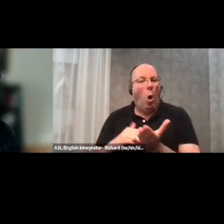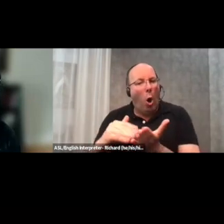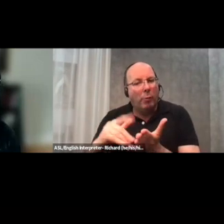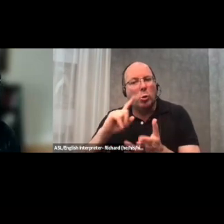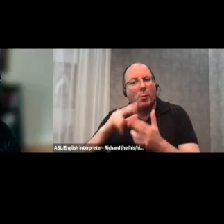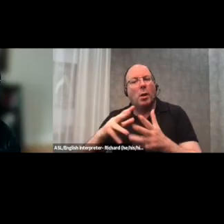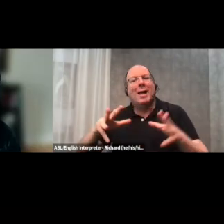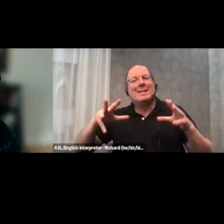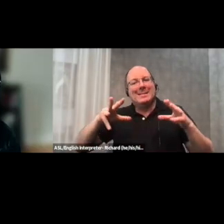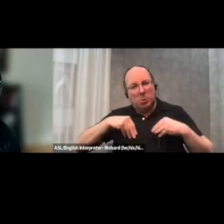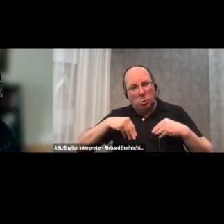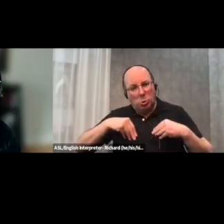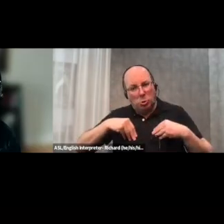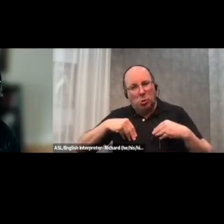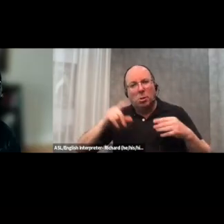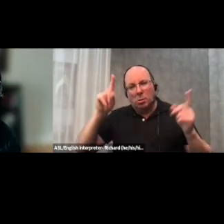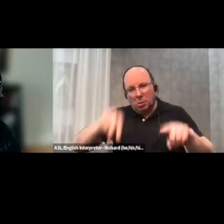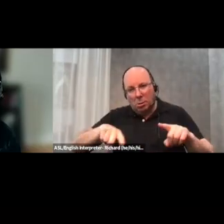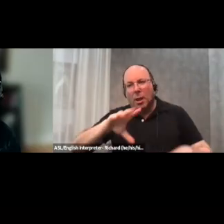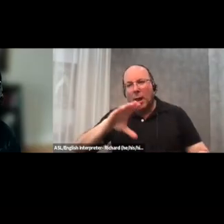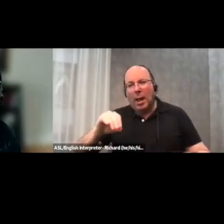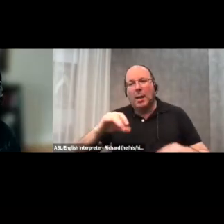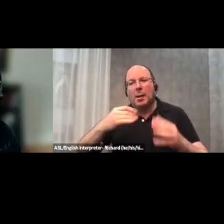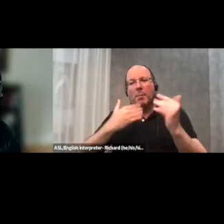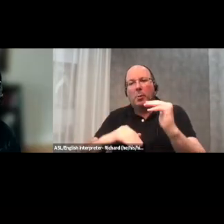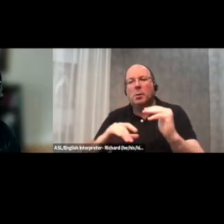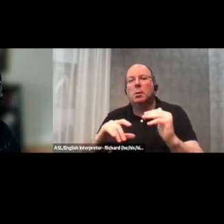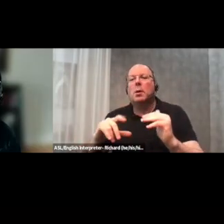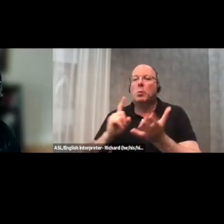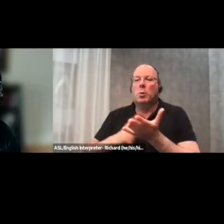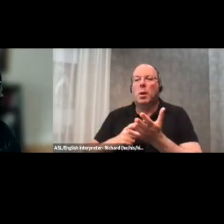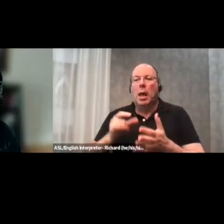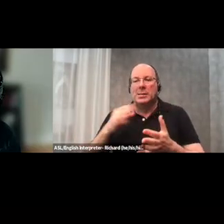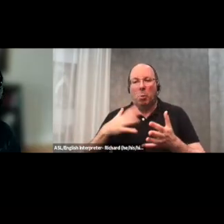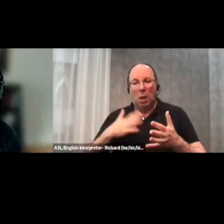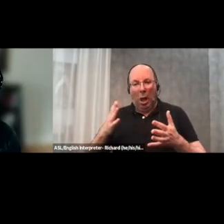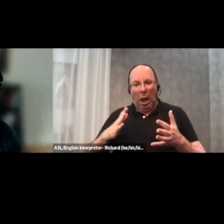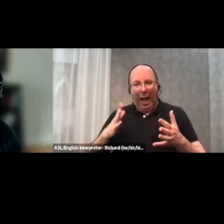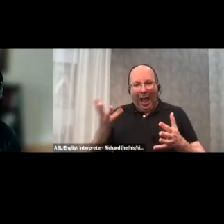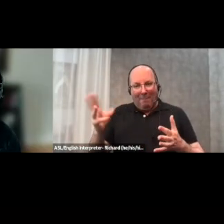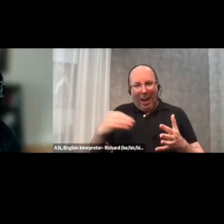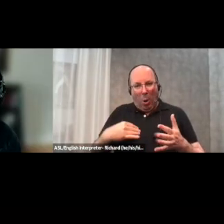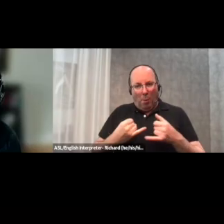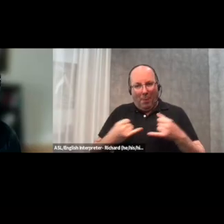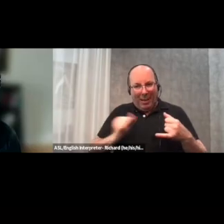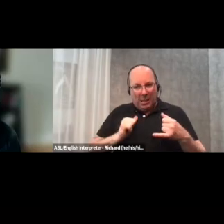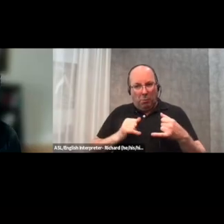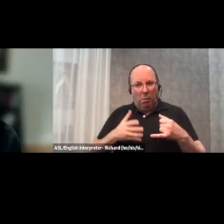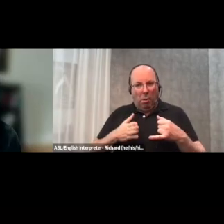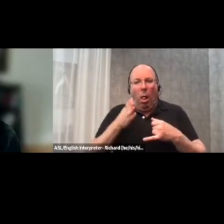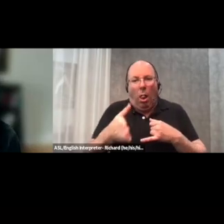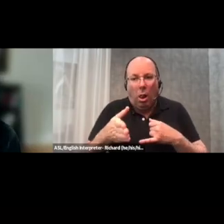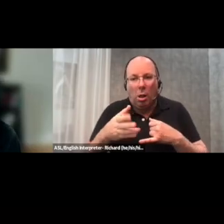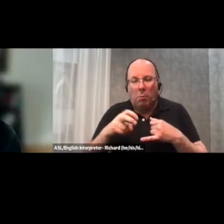and boundaries. We also like to talk about what happens if you cross your own boundary with yourself. So like